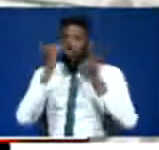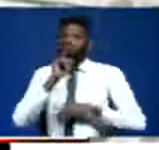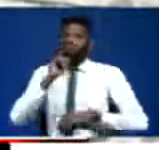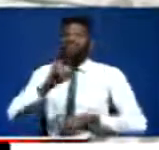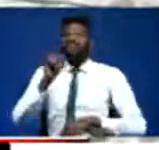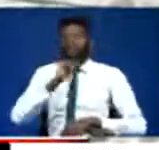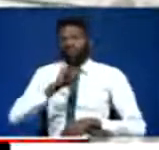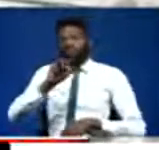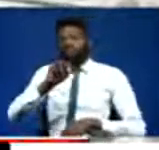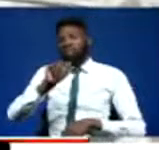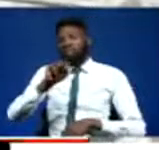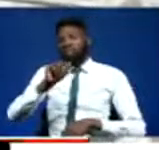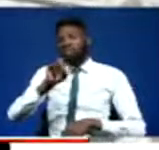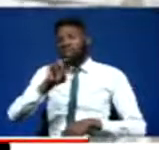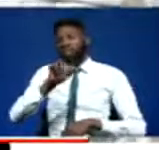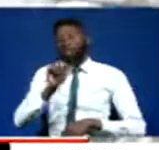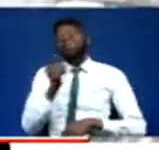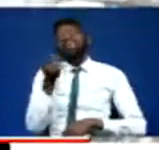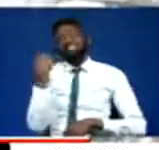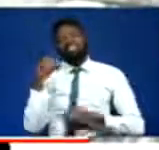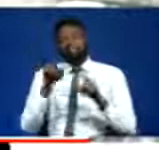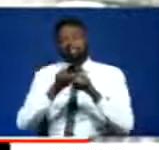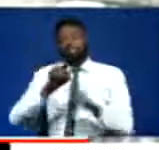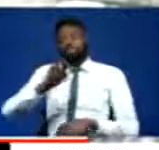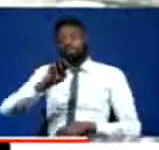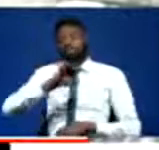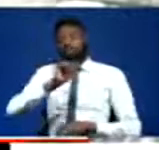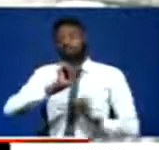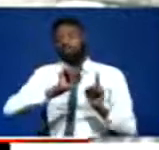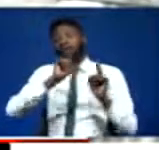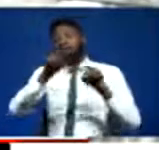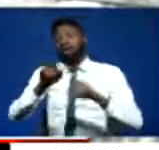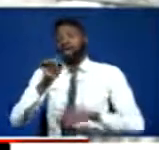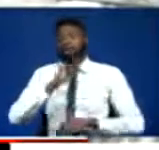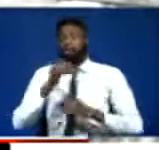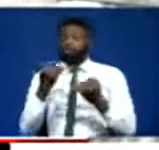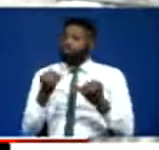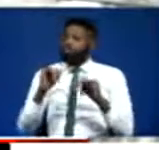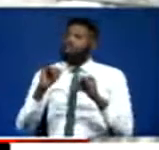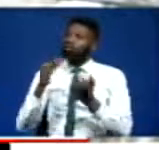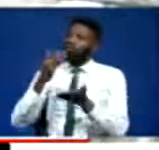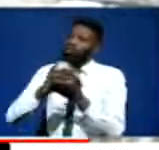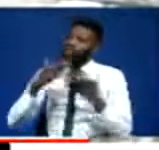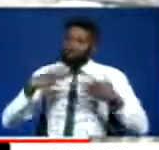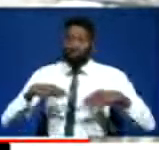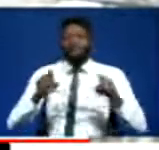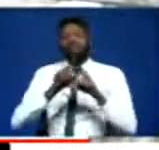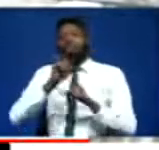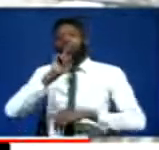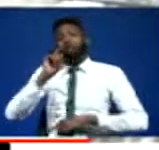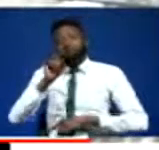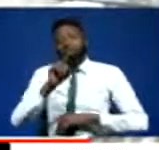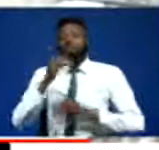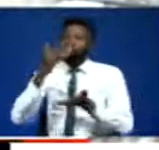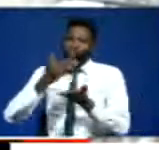stop. Yesterday, the NCA was here trying to stop the people. They issued another stop order, but they're saying,